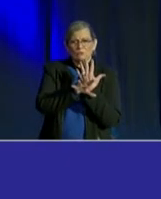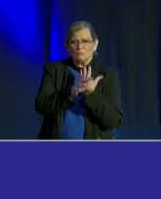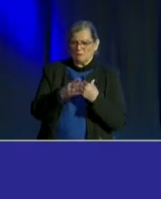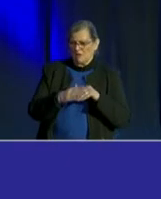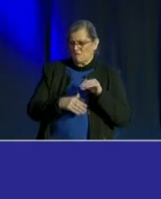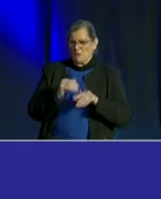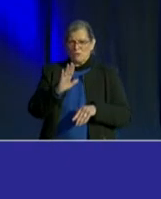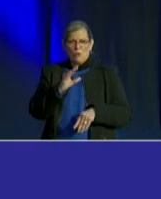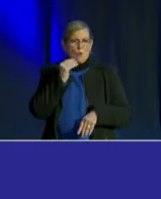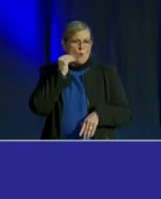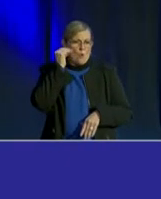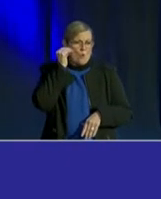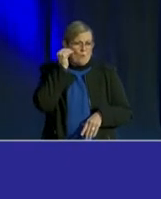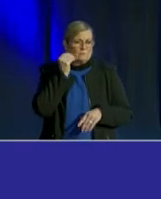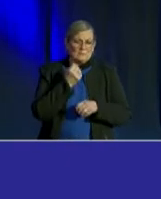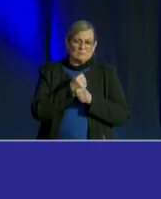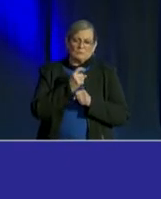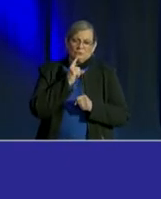own home.